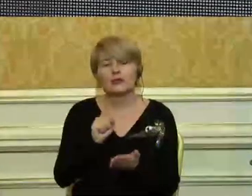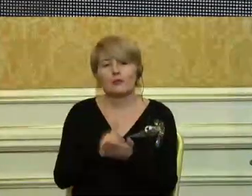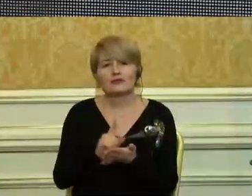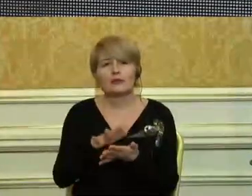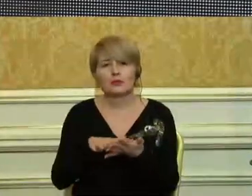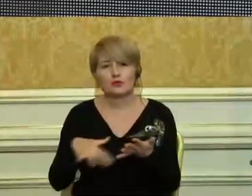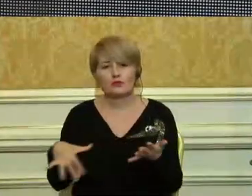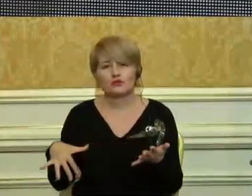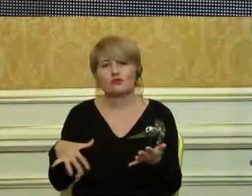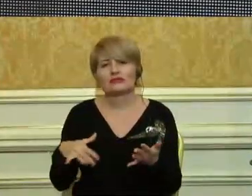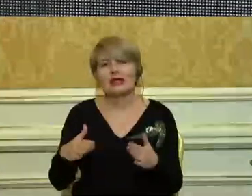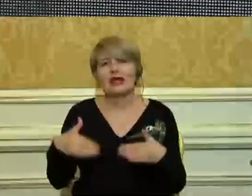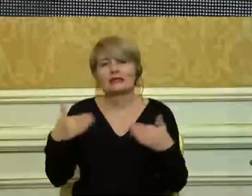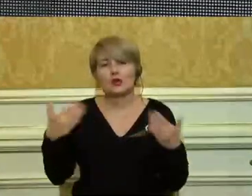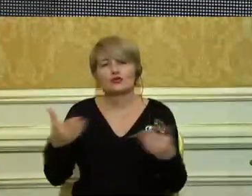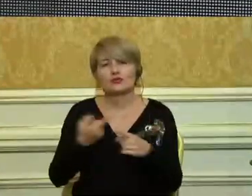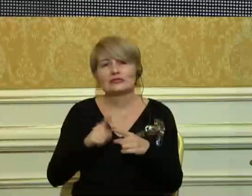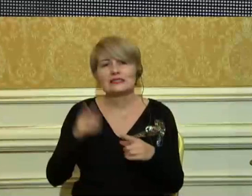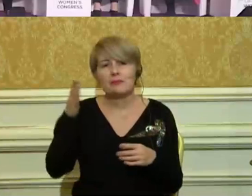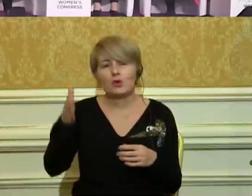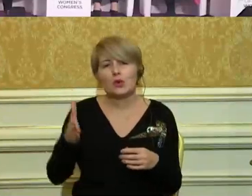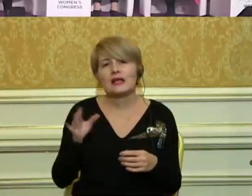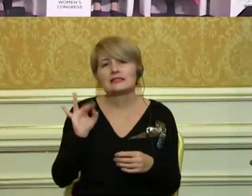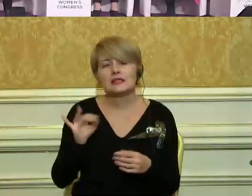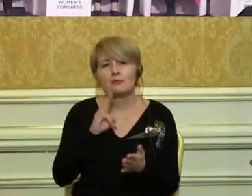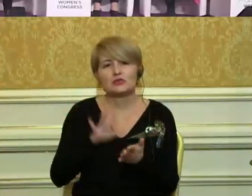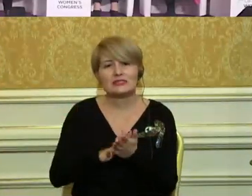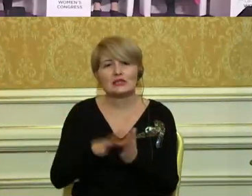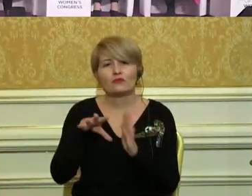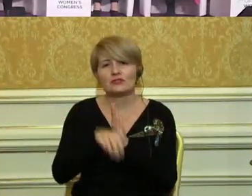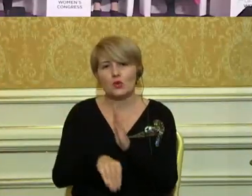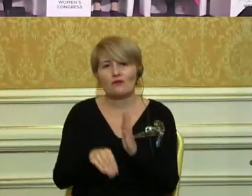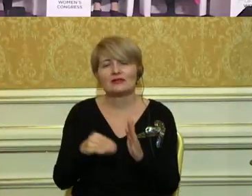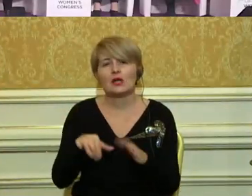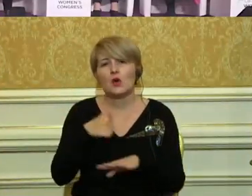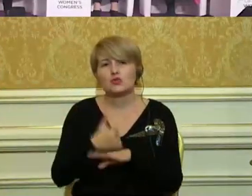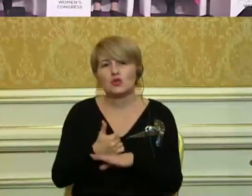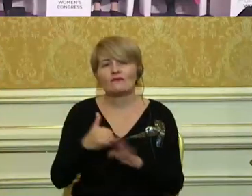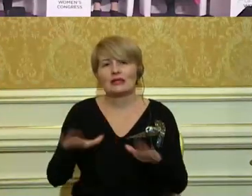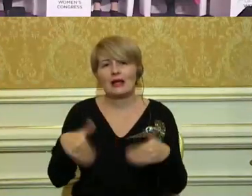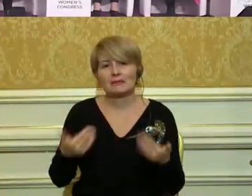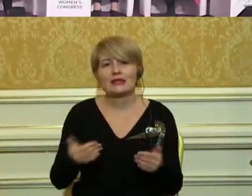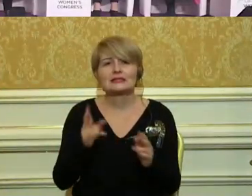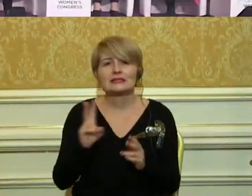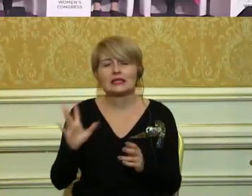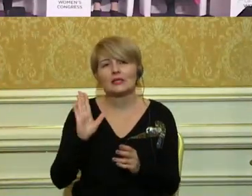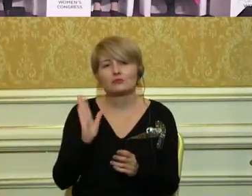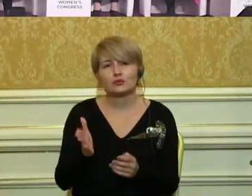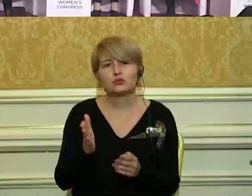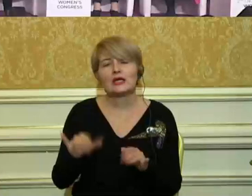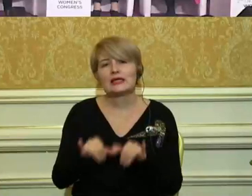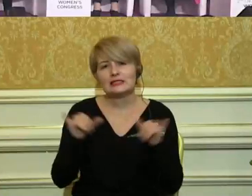by swiftly implementing key provisions of the law to ensure that Ukraine's defense and security sectors